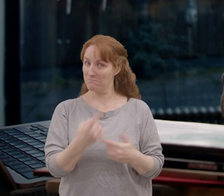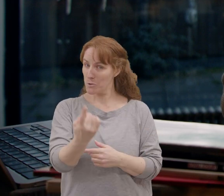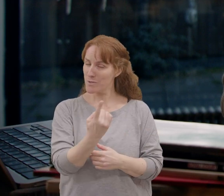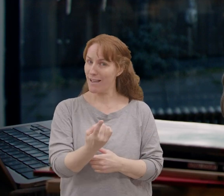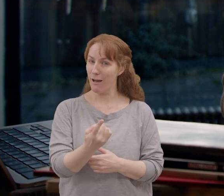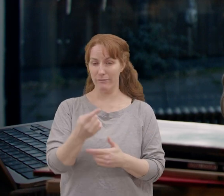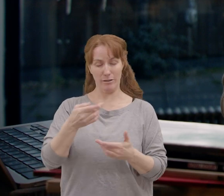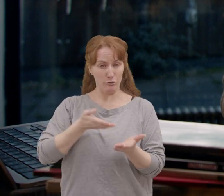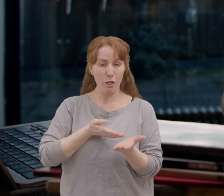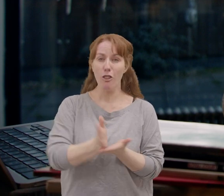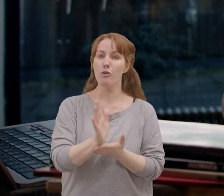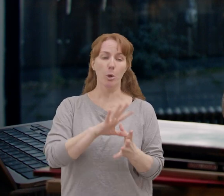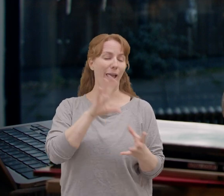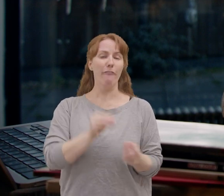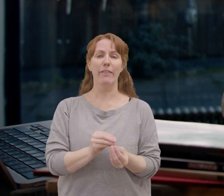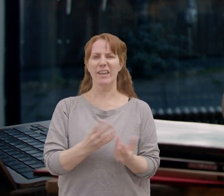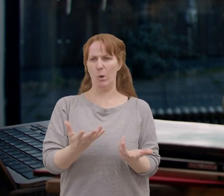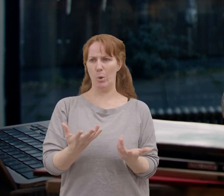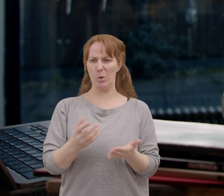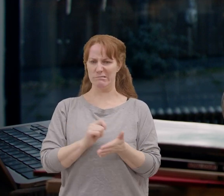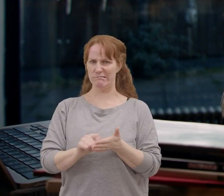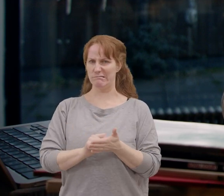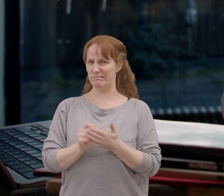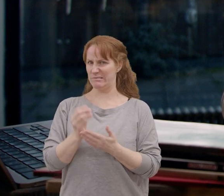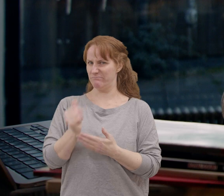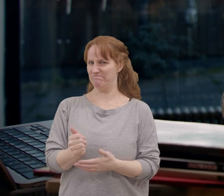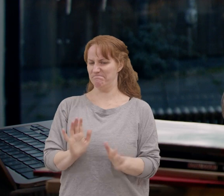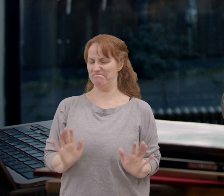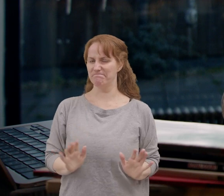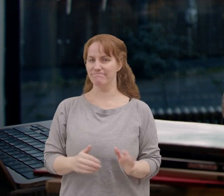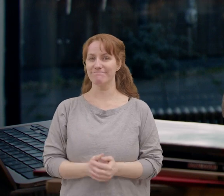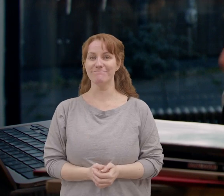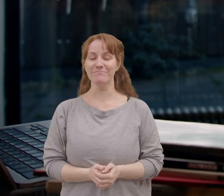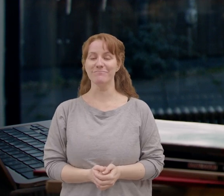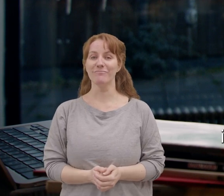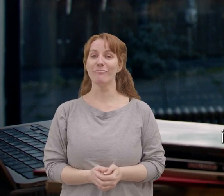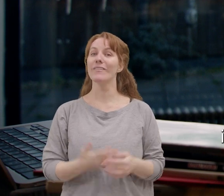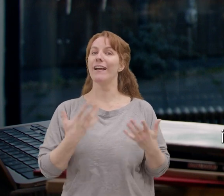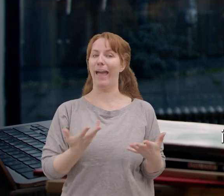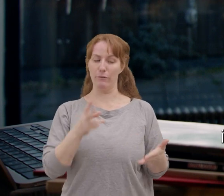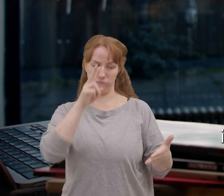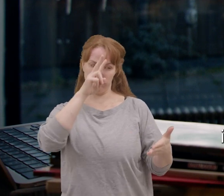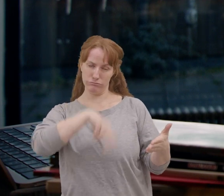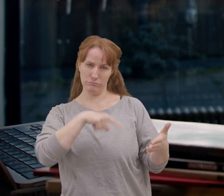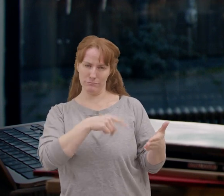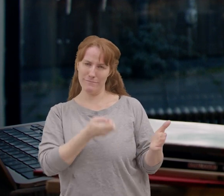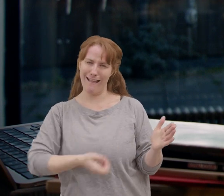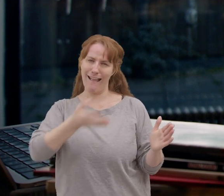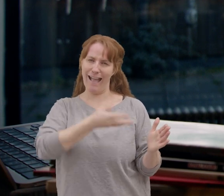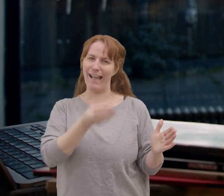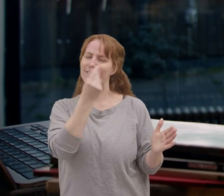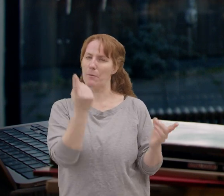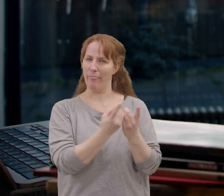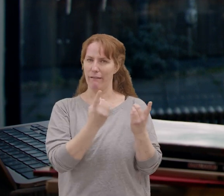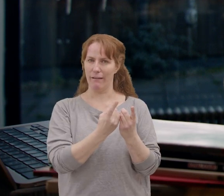actually rattle all the way through, or maybe you haven't got much. That's all okay. What we're now going to do is have another look at that scene and try adding a